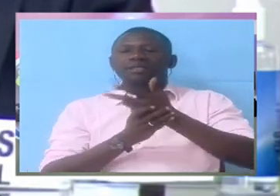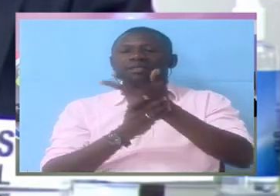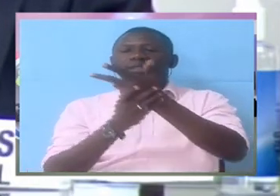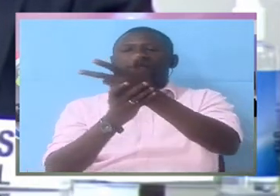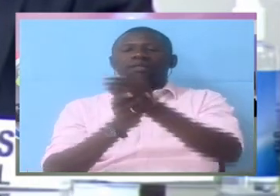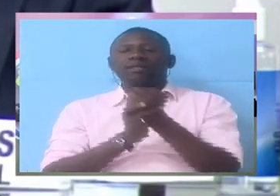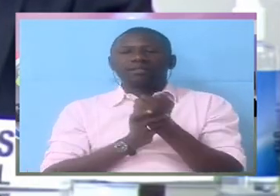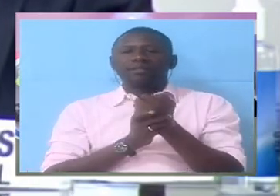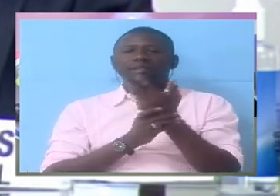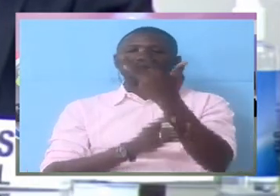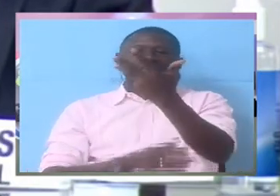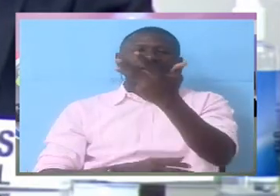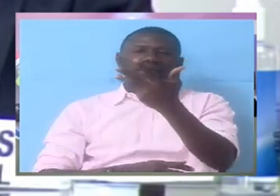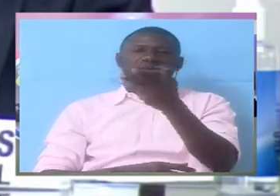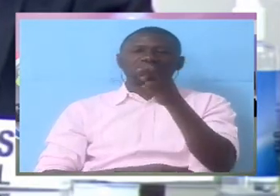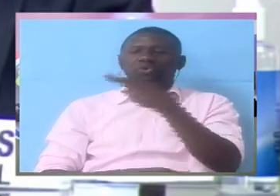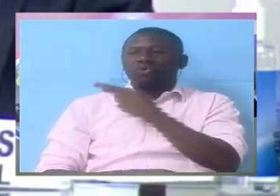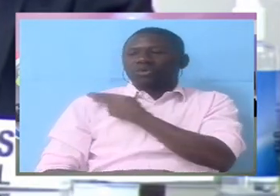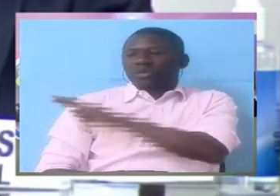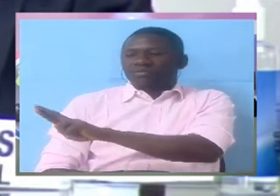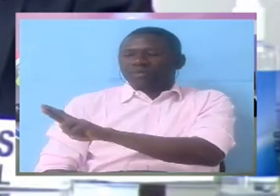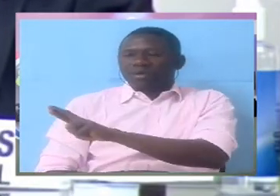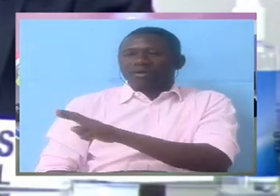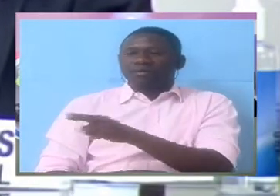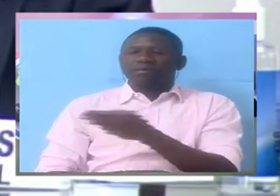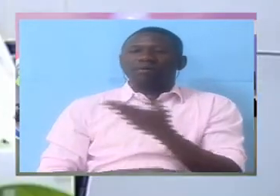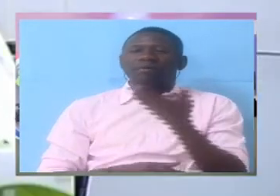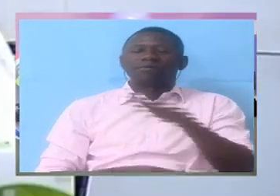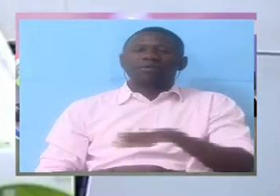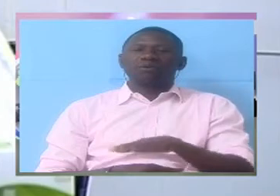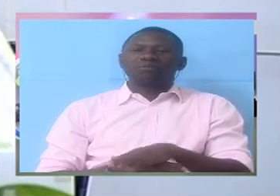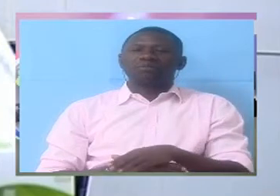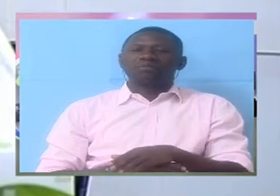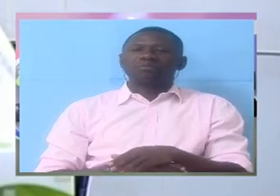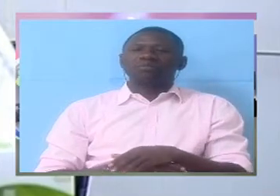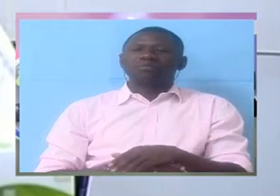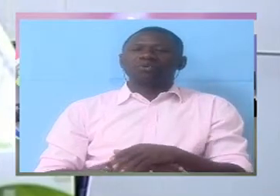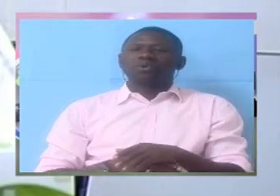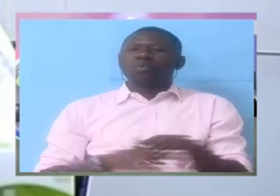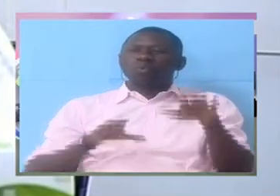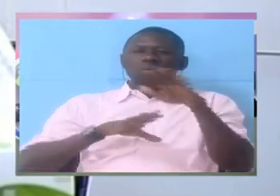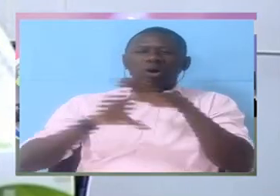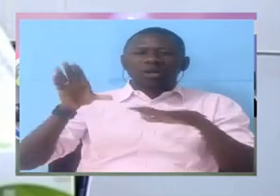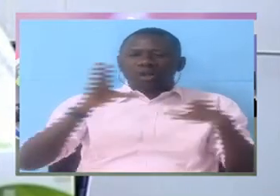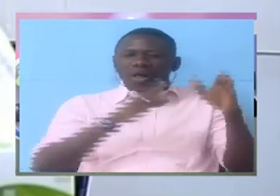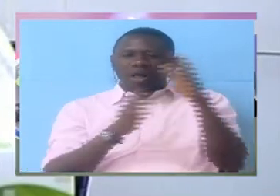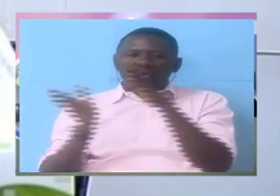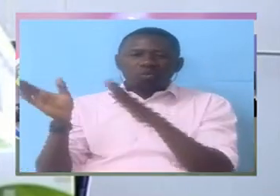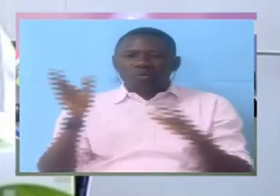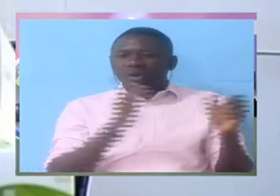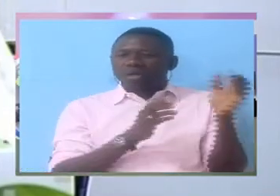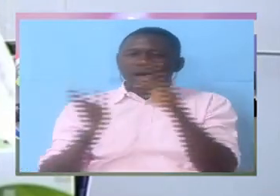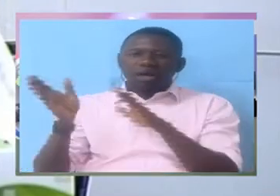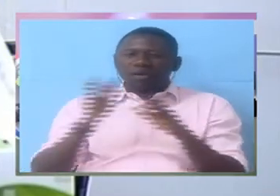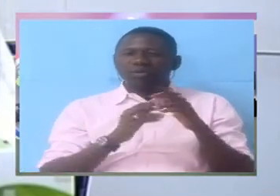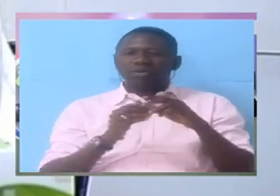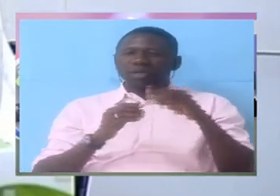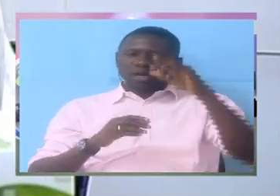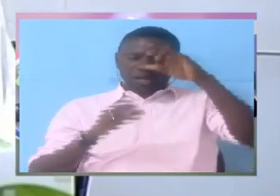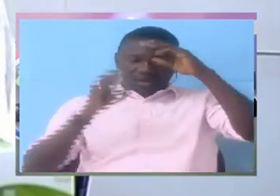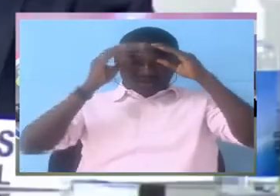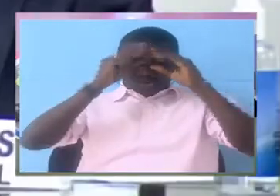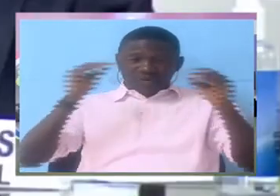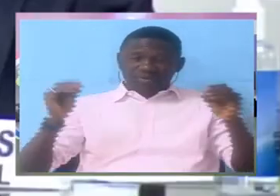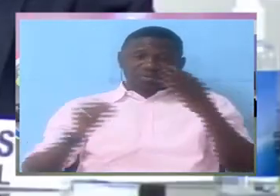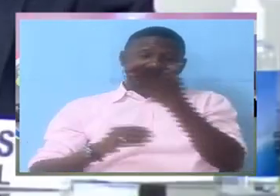1989. You resigned from Met, right? Hydromet, yes. Idar doko la Met. Hydromet. Hydromet.